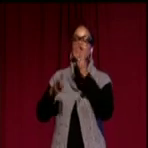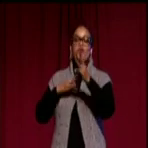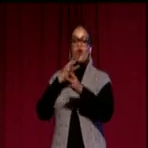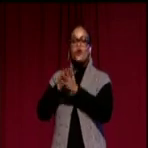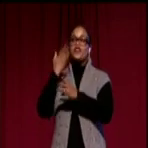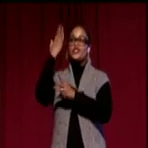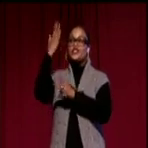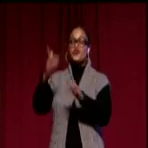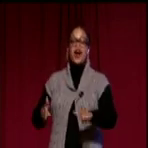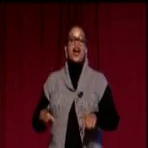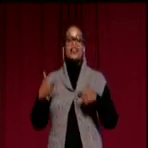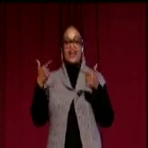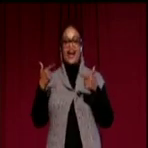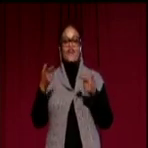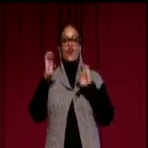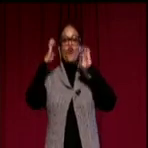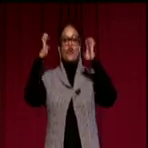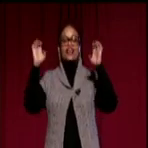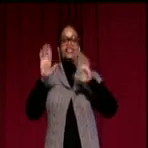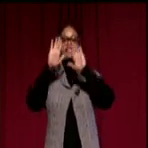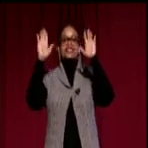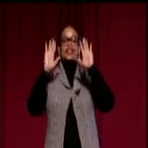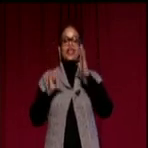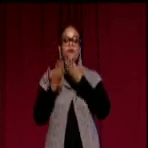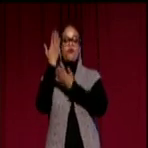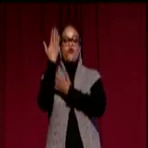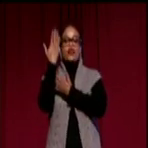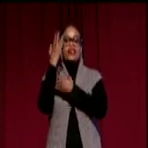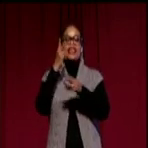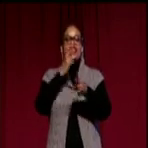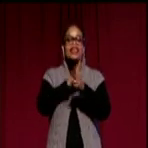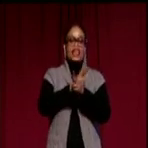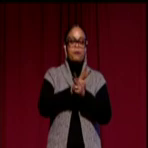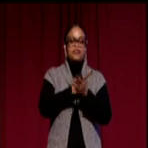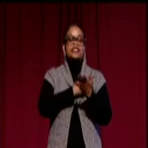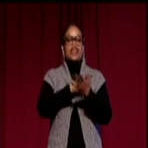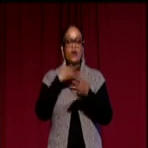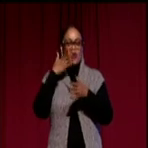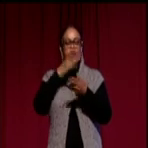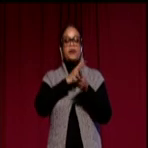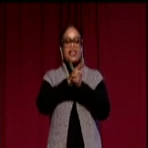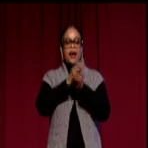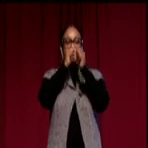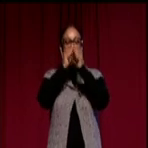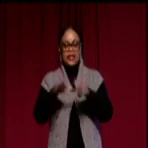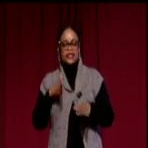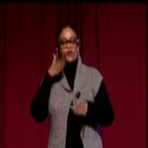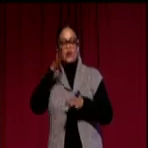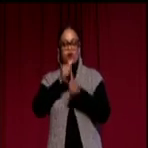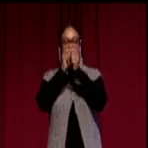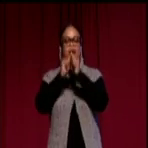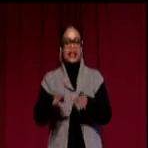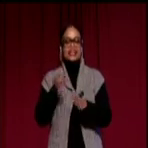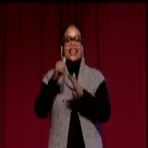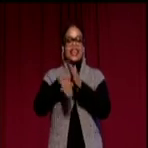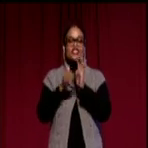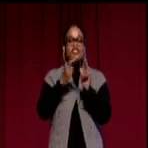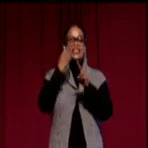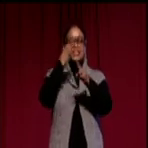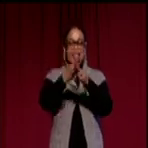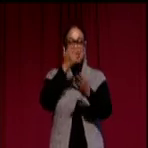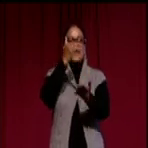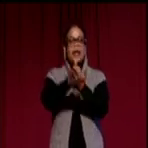that you are alive on Easter Sunday morning. Keep us and we will be kept. Bless us and we will be blessed. In Jesus'